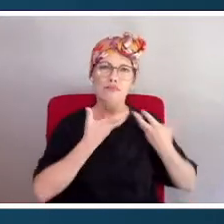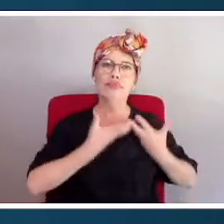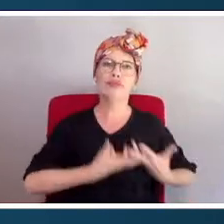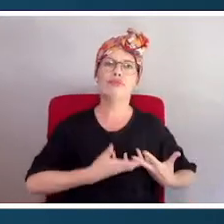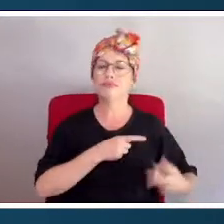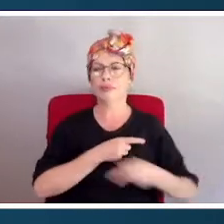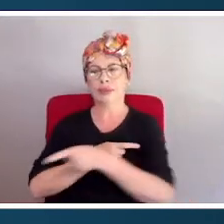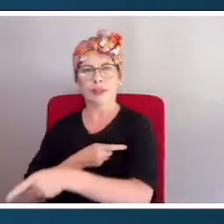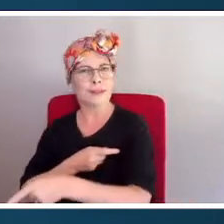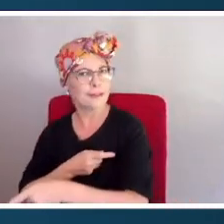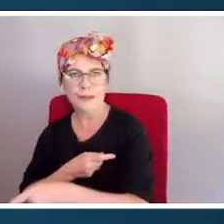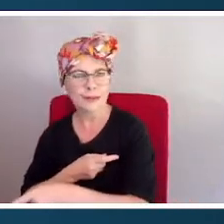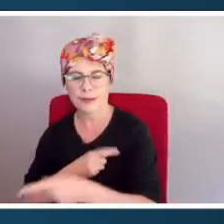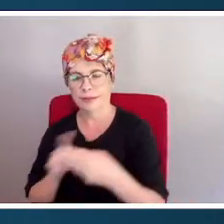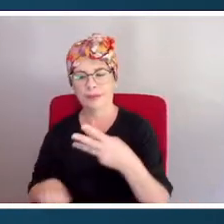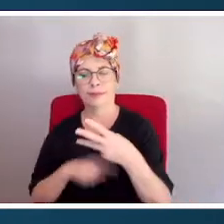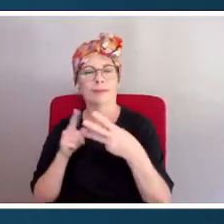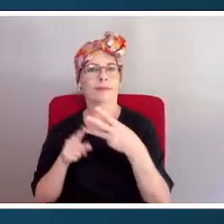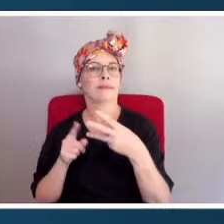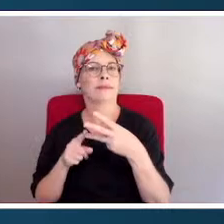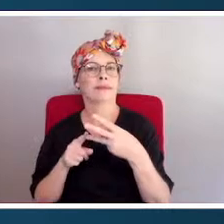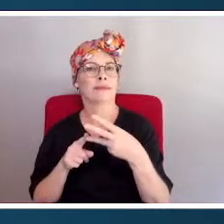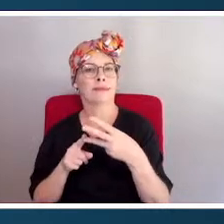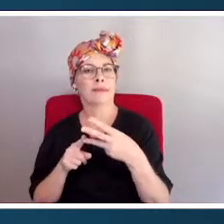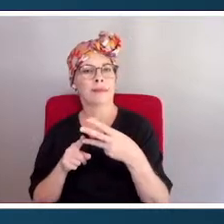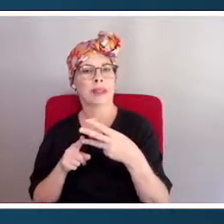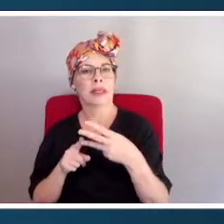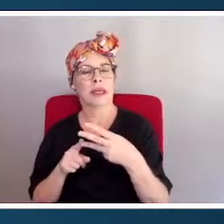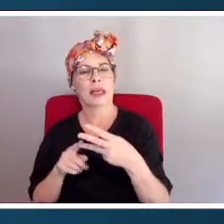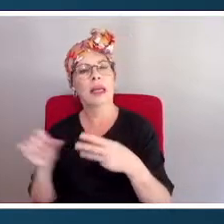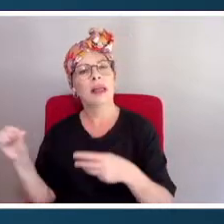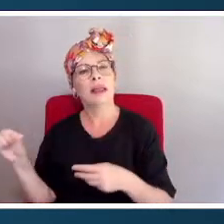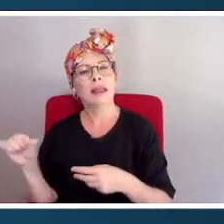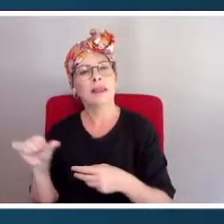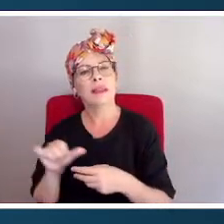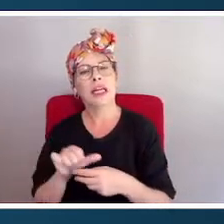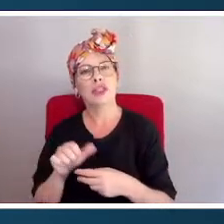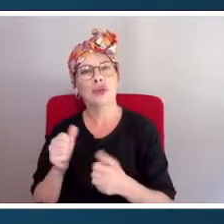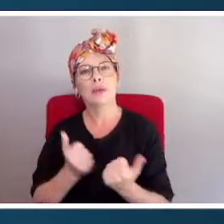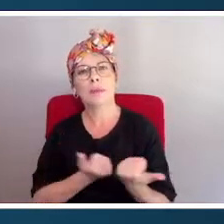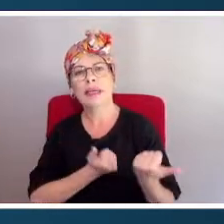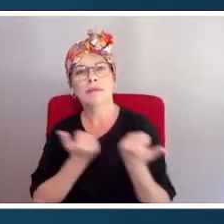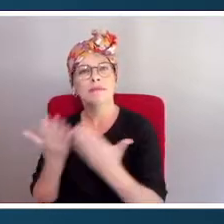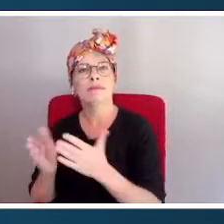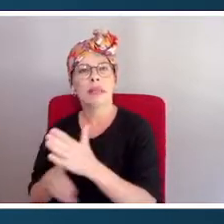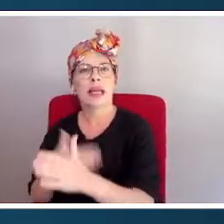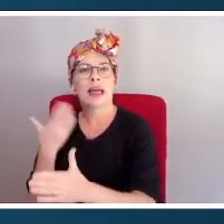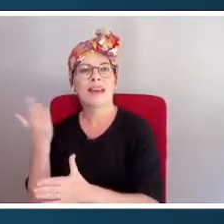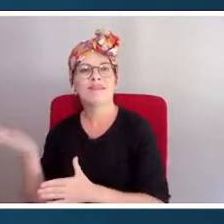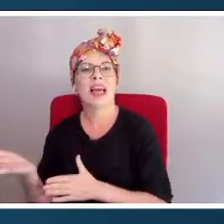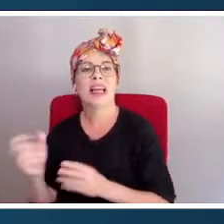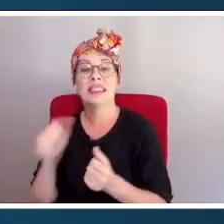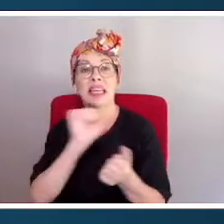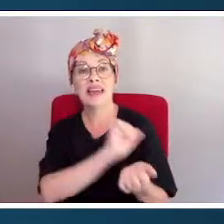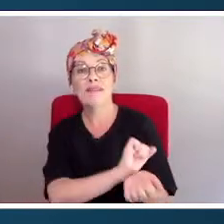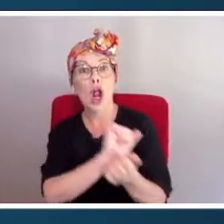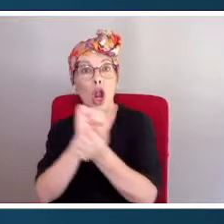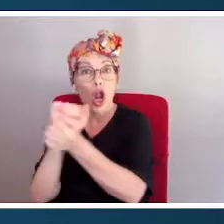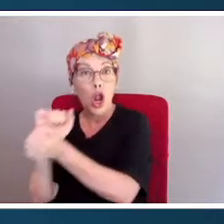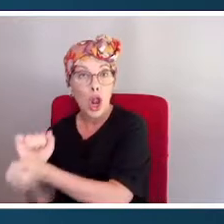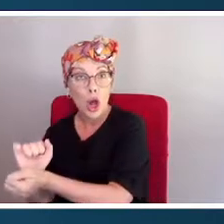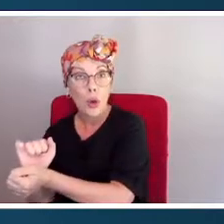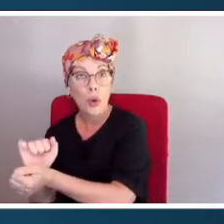Third, they should be largely grants. And if they are loans, they need to be of